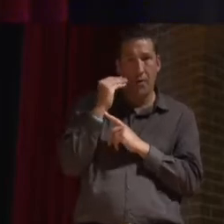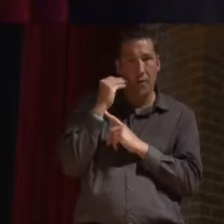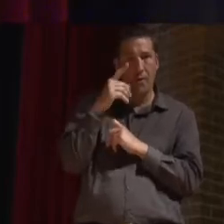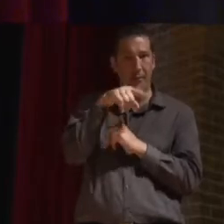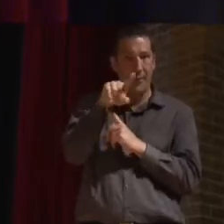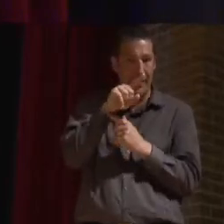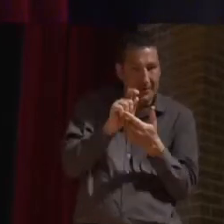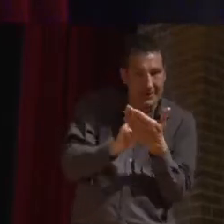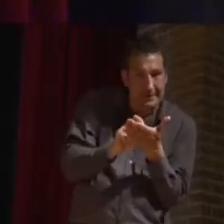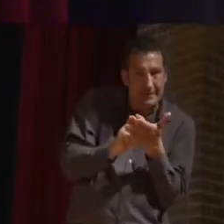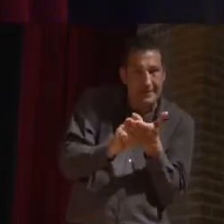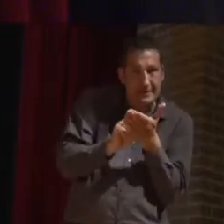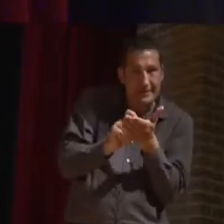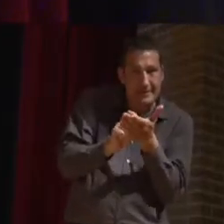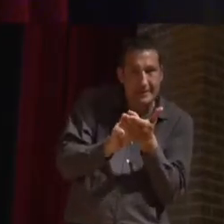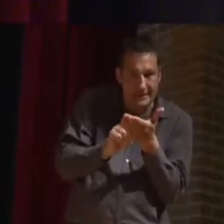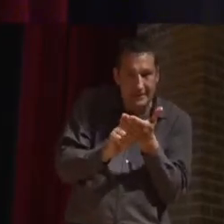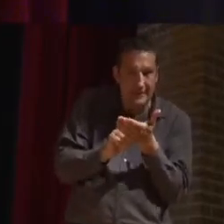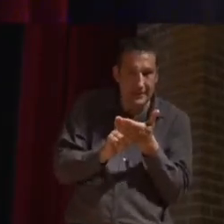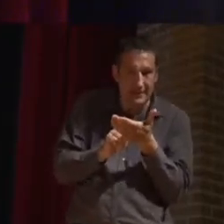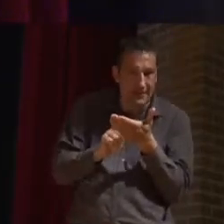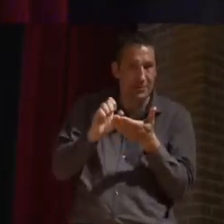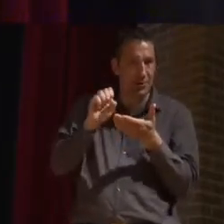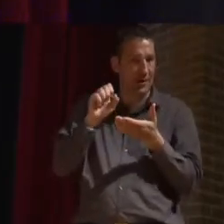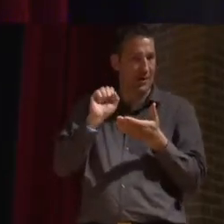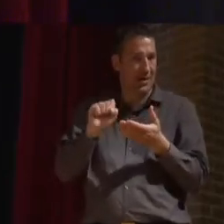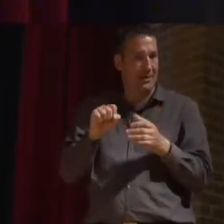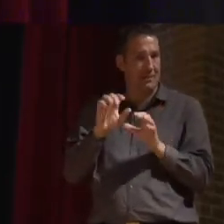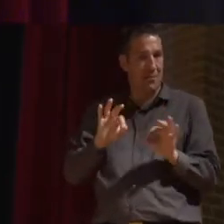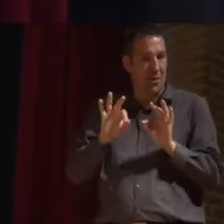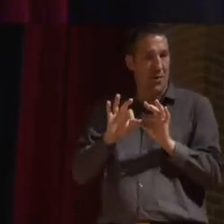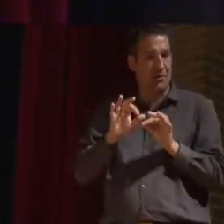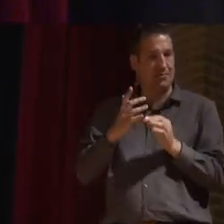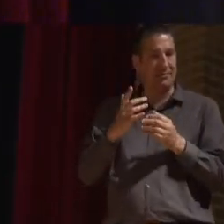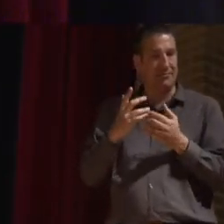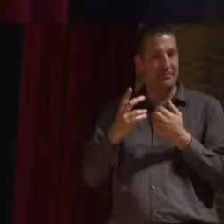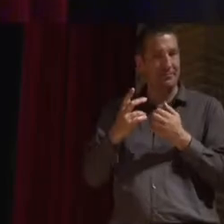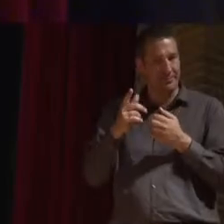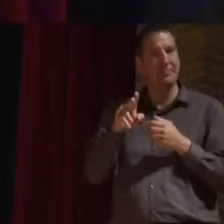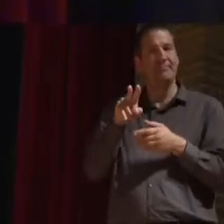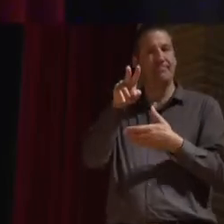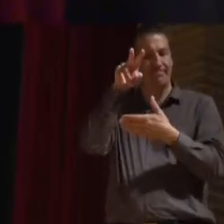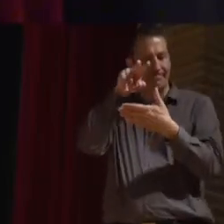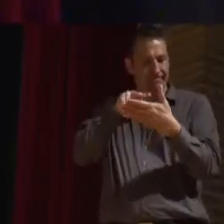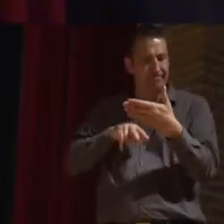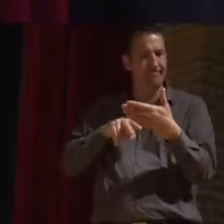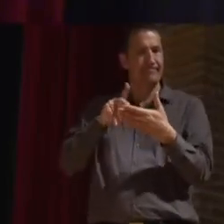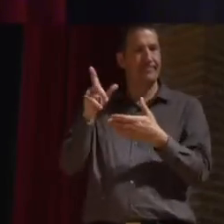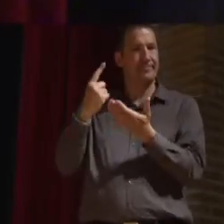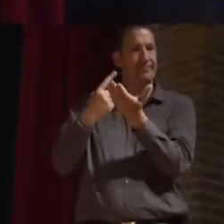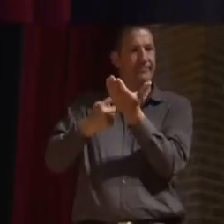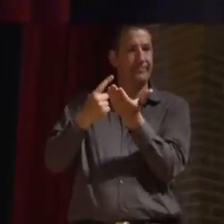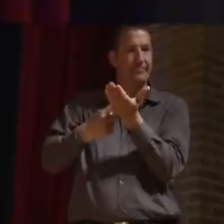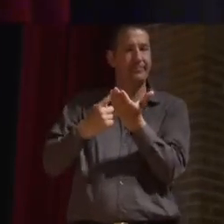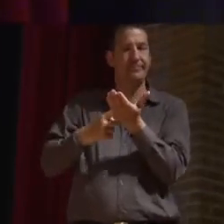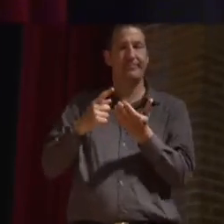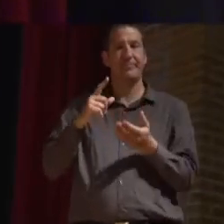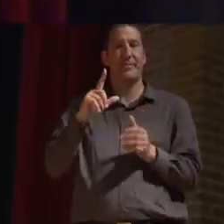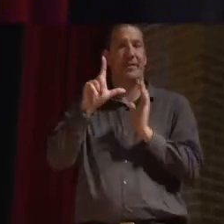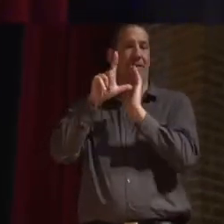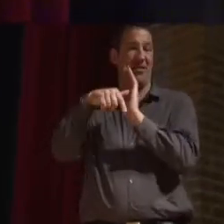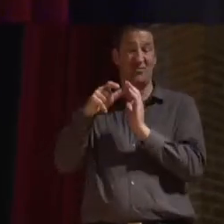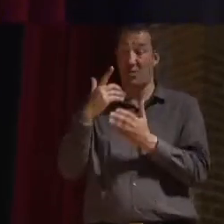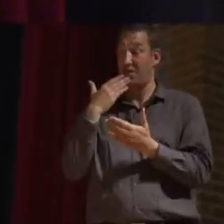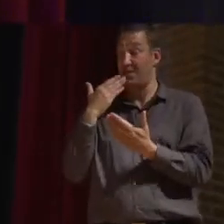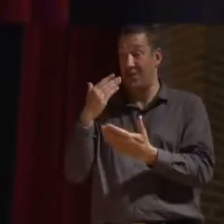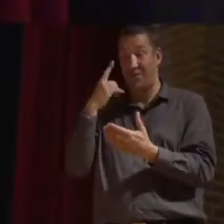so that we're able to capture all of this discussion, and then we'll be able to review these things. So thank you to all of you for being